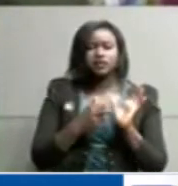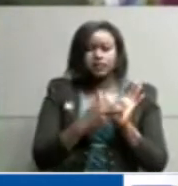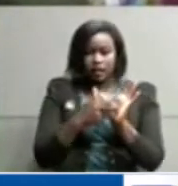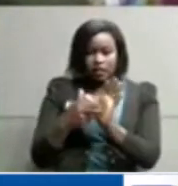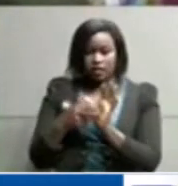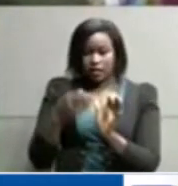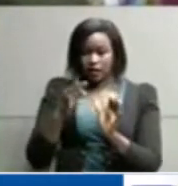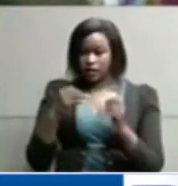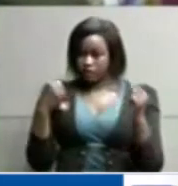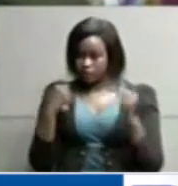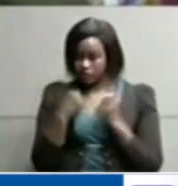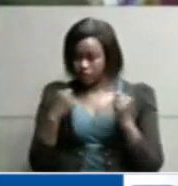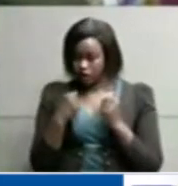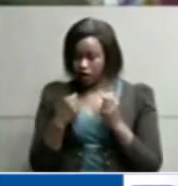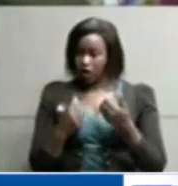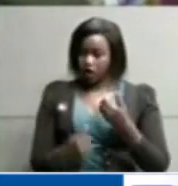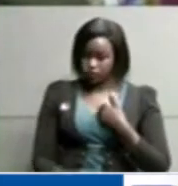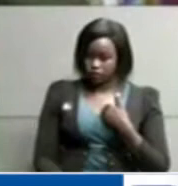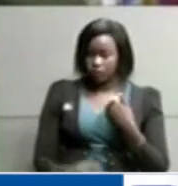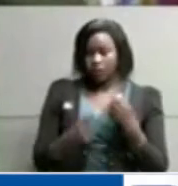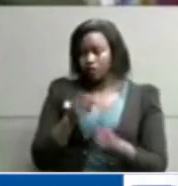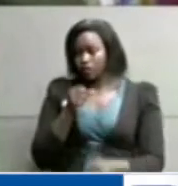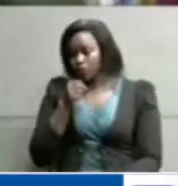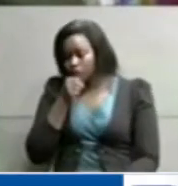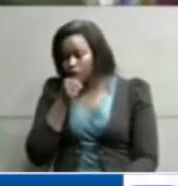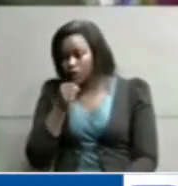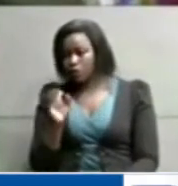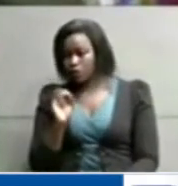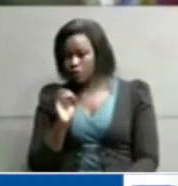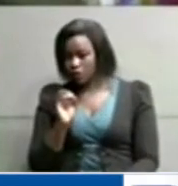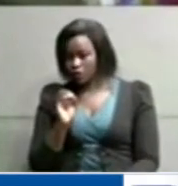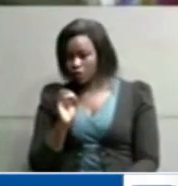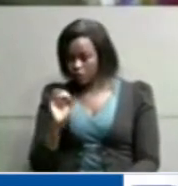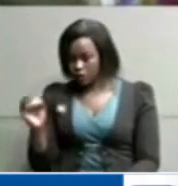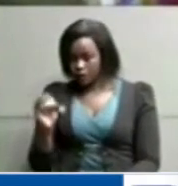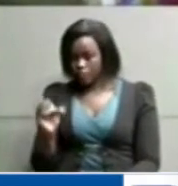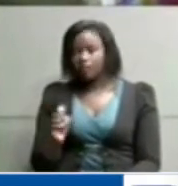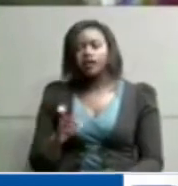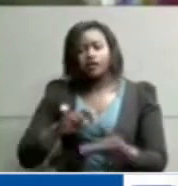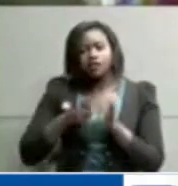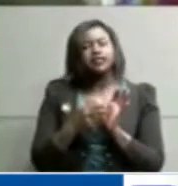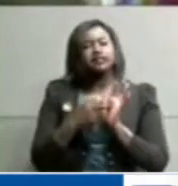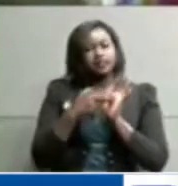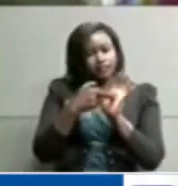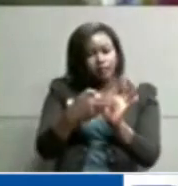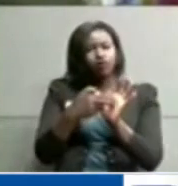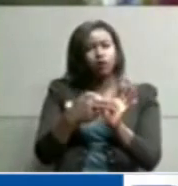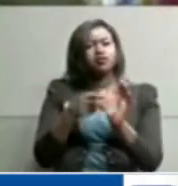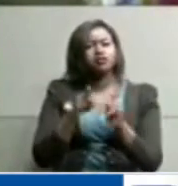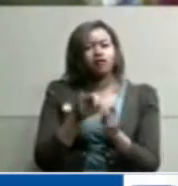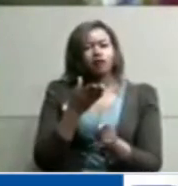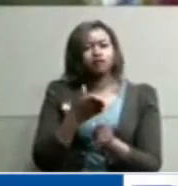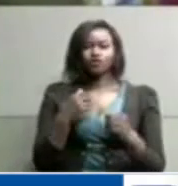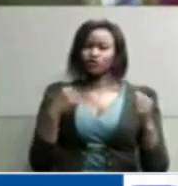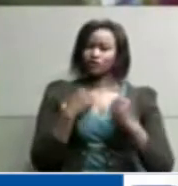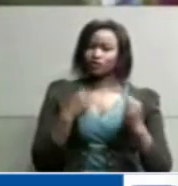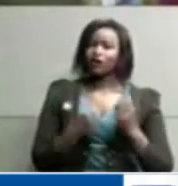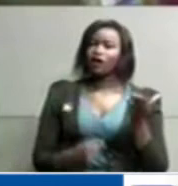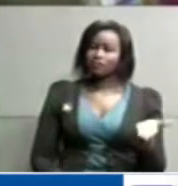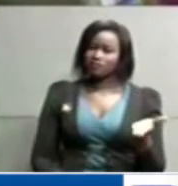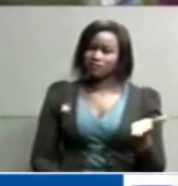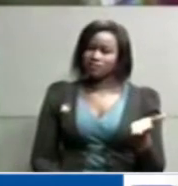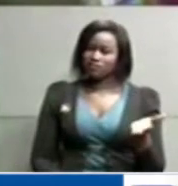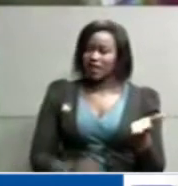fever and you are not coughing, you still have a symptom. That is also a symptom. Mm.